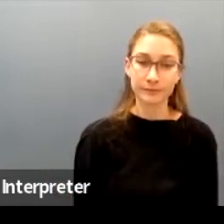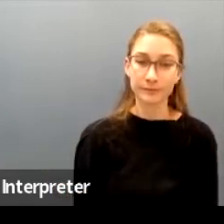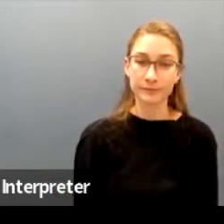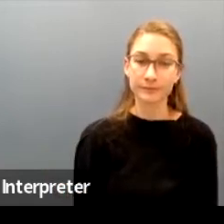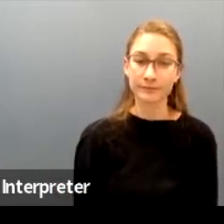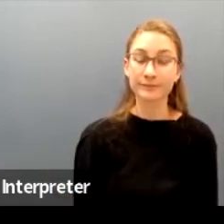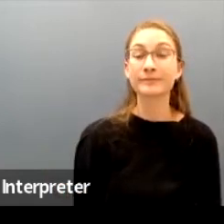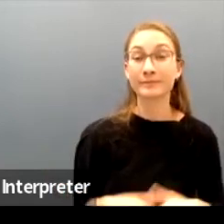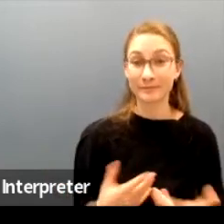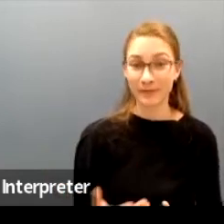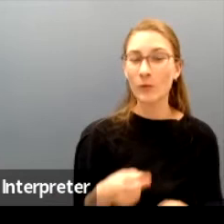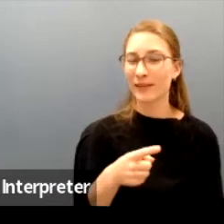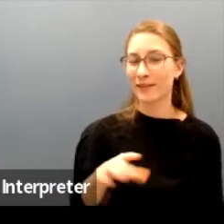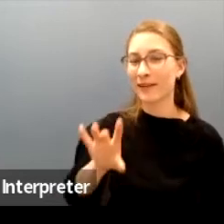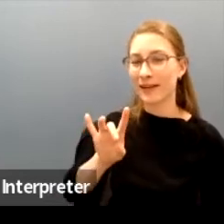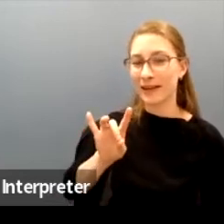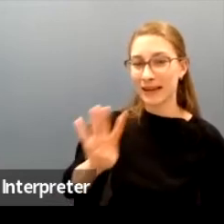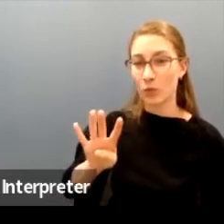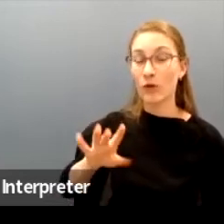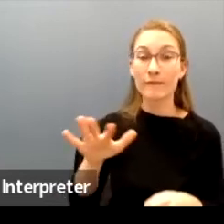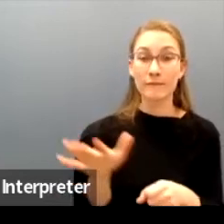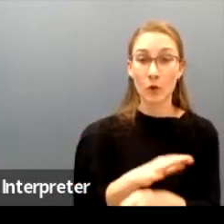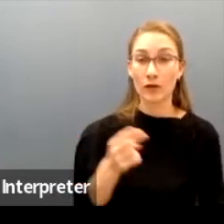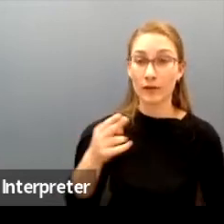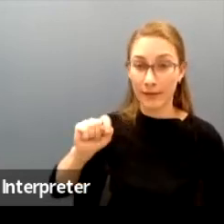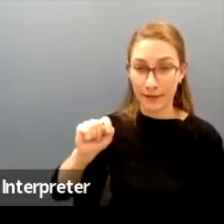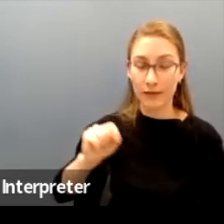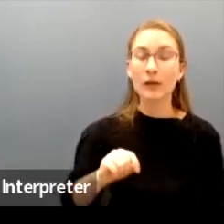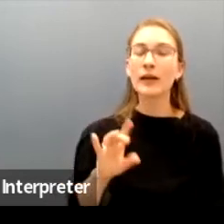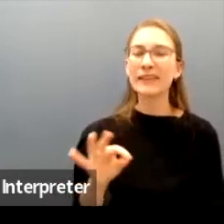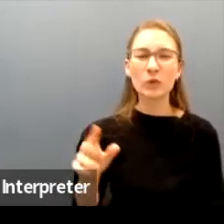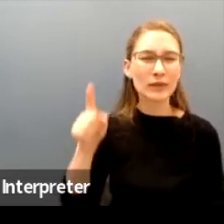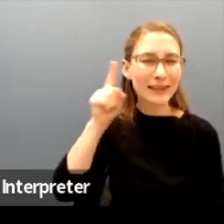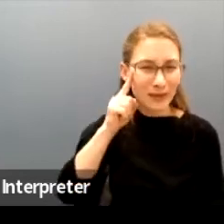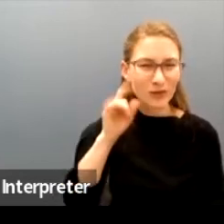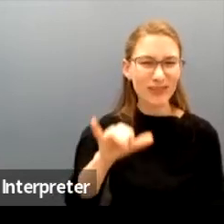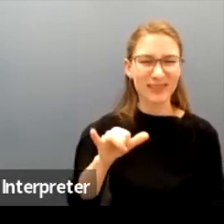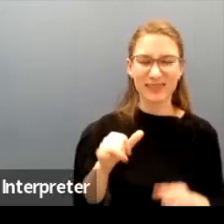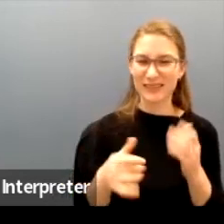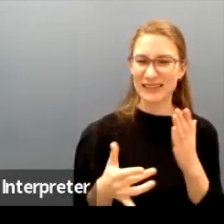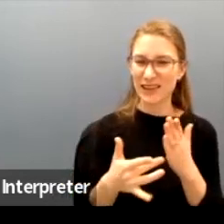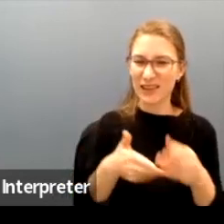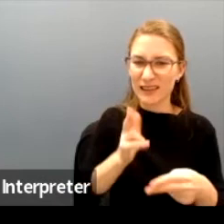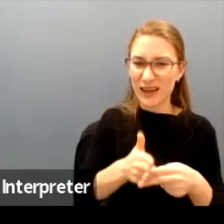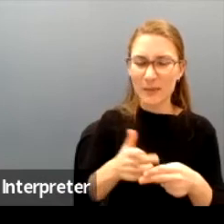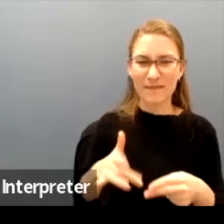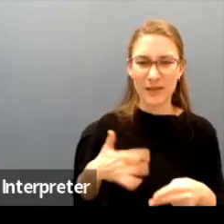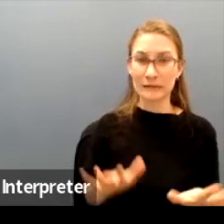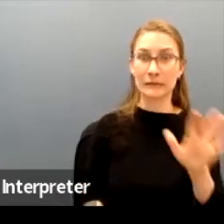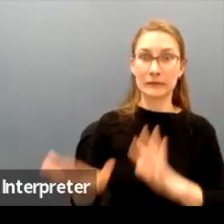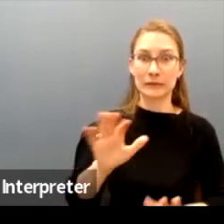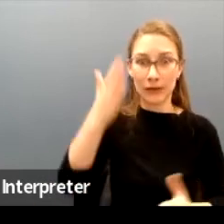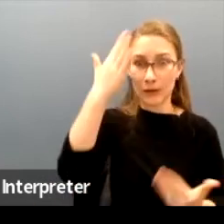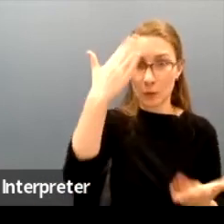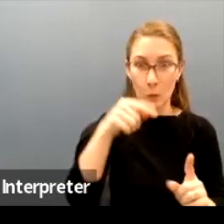84 full hit. If you hear me saying a lot of these devices and you're not familiar with them, that is okay. I'm not expecting you